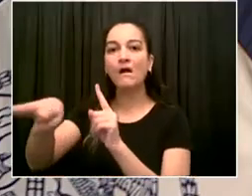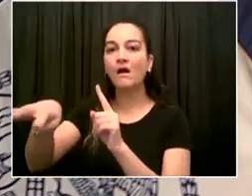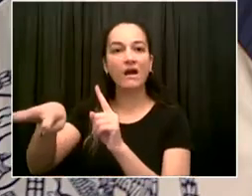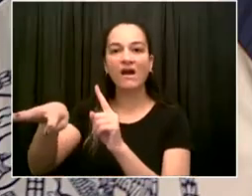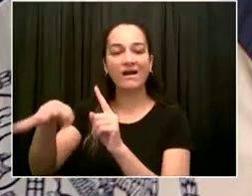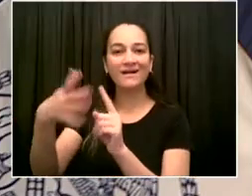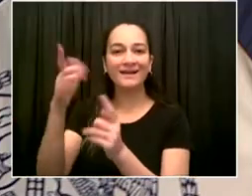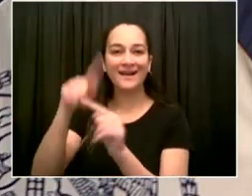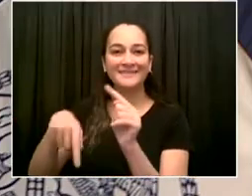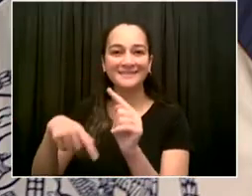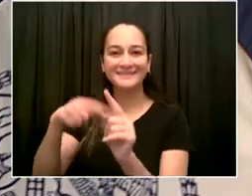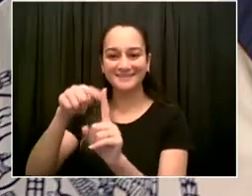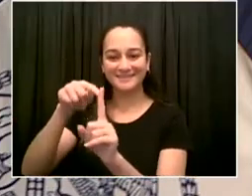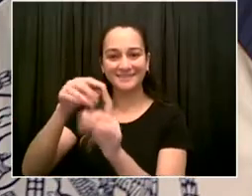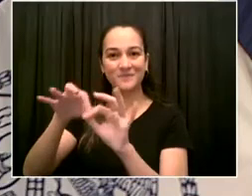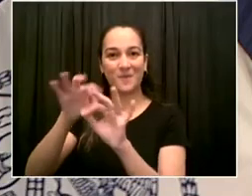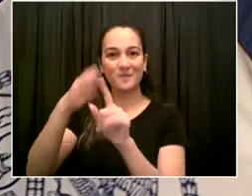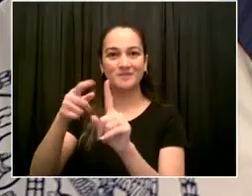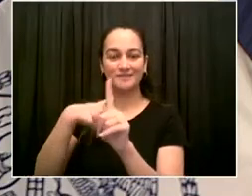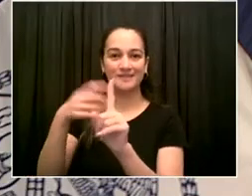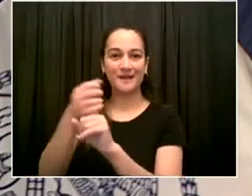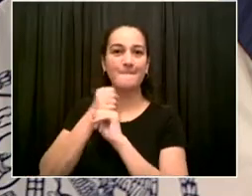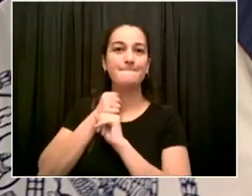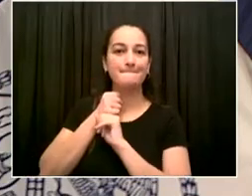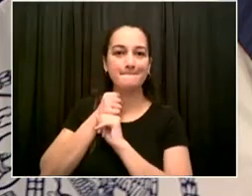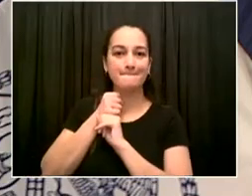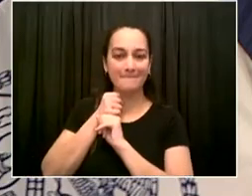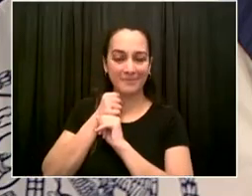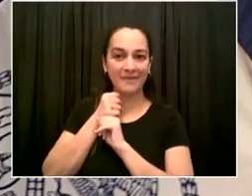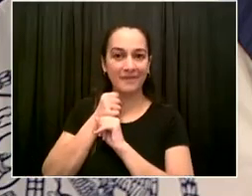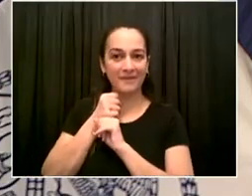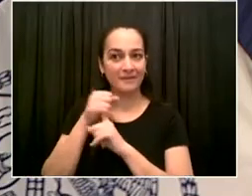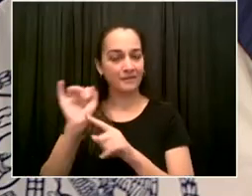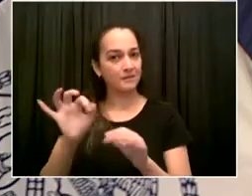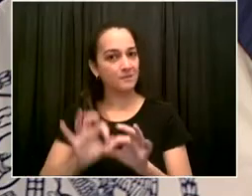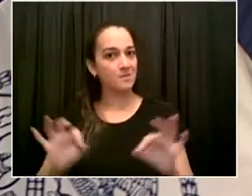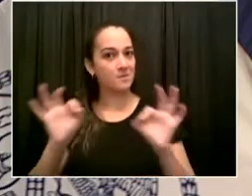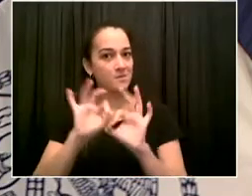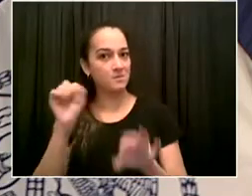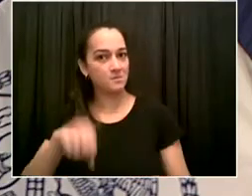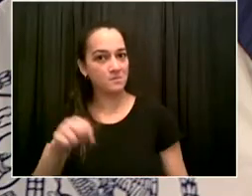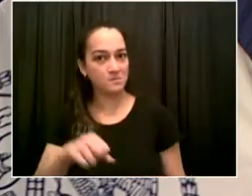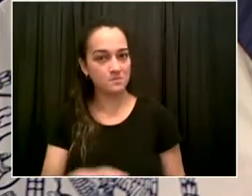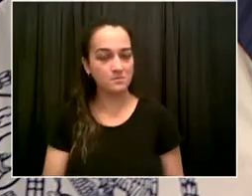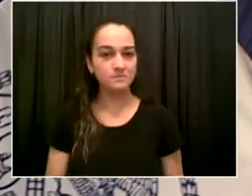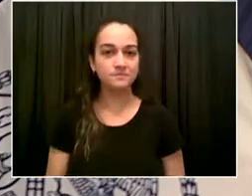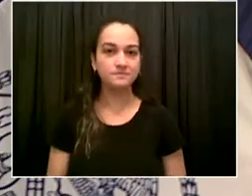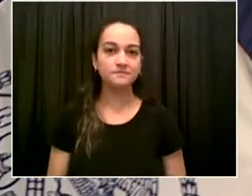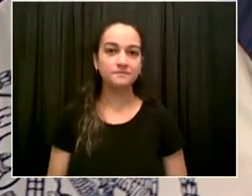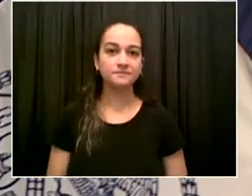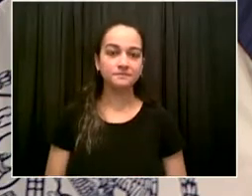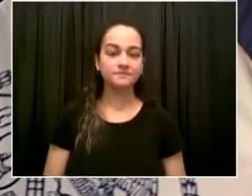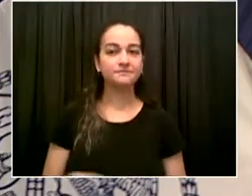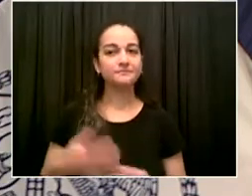takedown and another step forward to making this city, as it has been for years and years, continuing our role as the safest big city